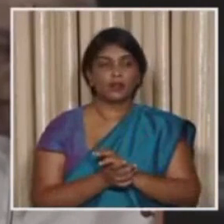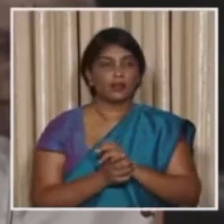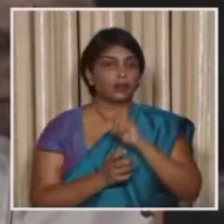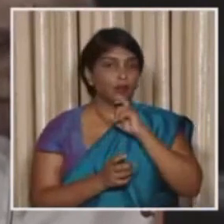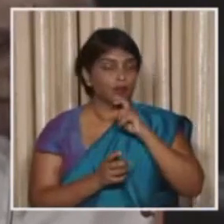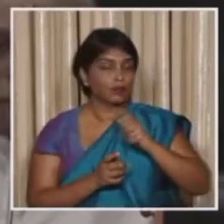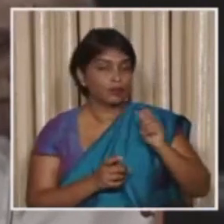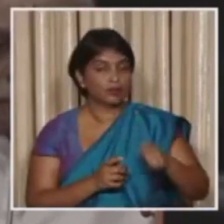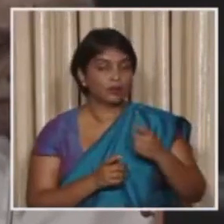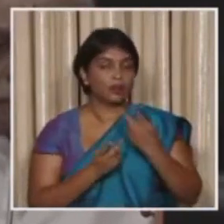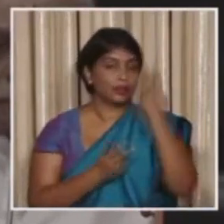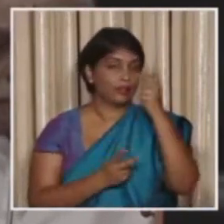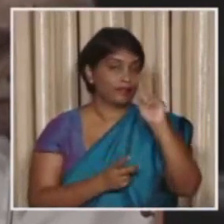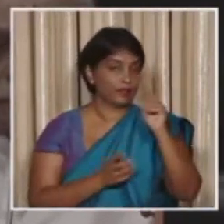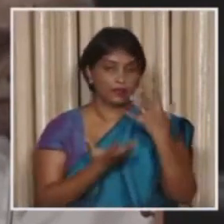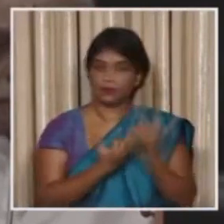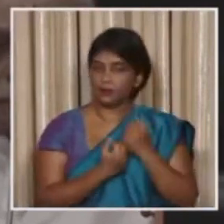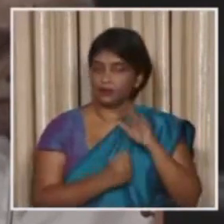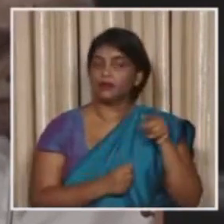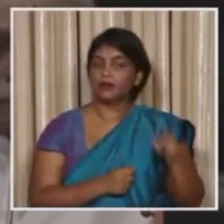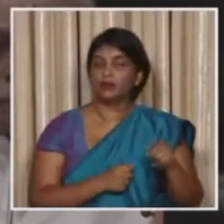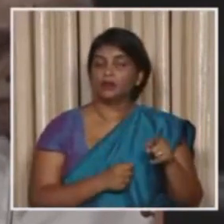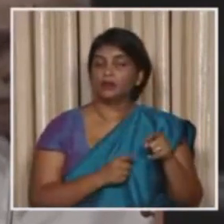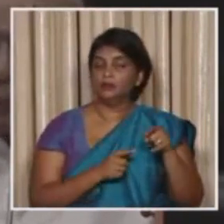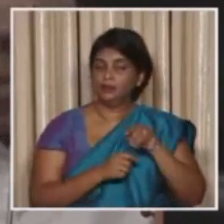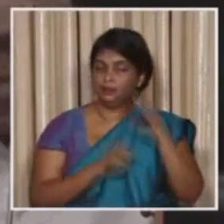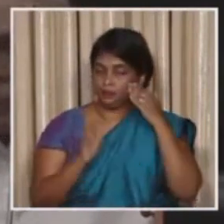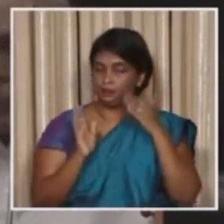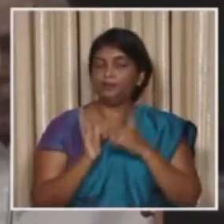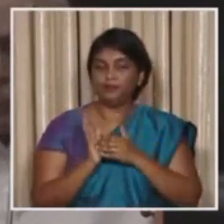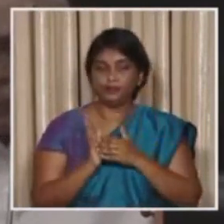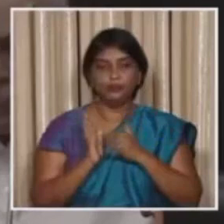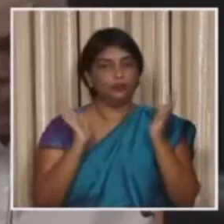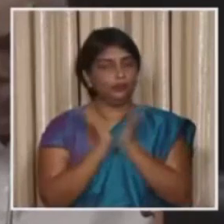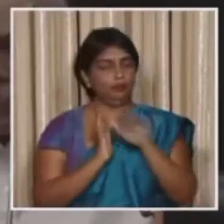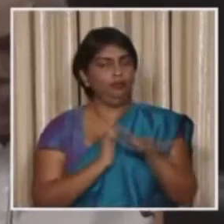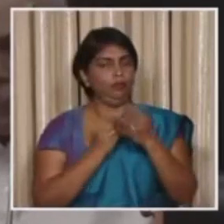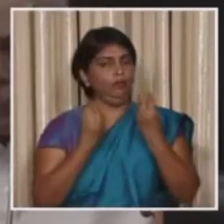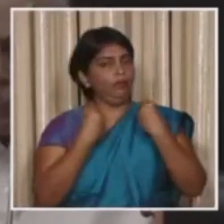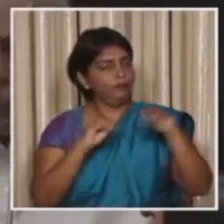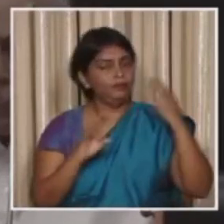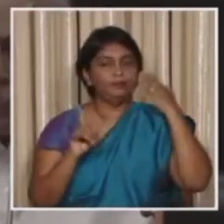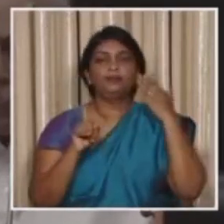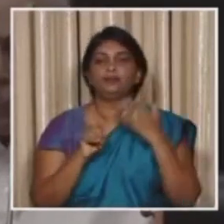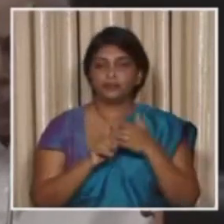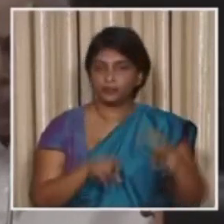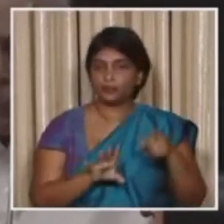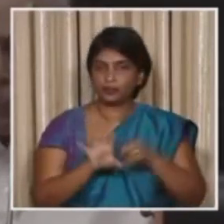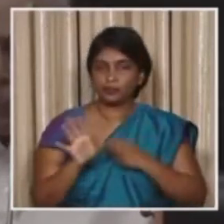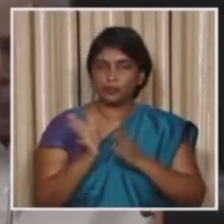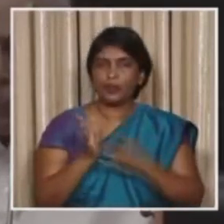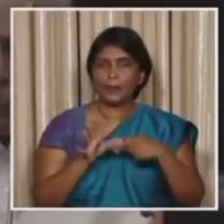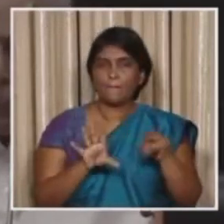the release of residual forest lands by a special committee. Subsequently, following discussions in May this year, the possibility